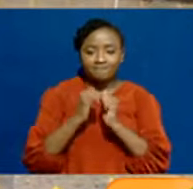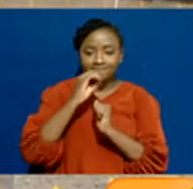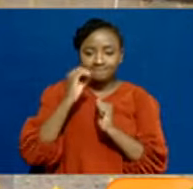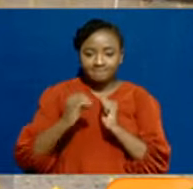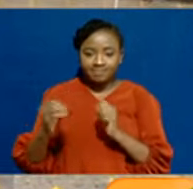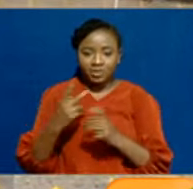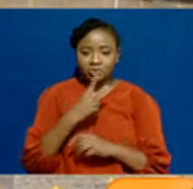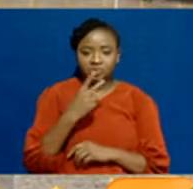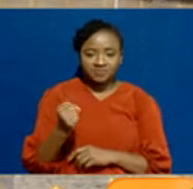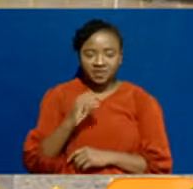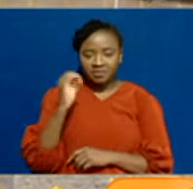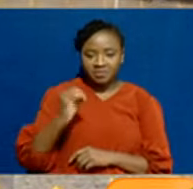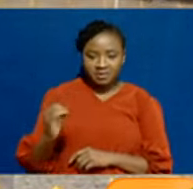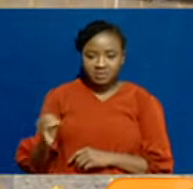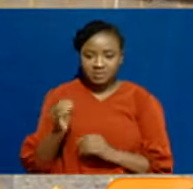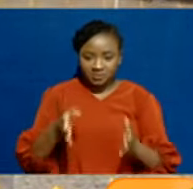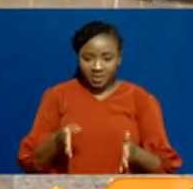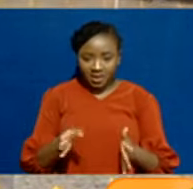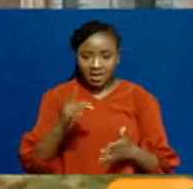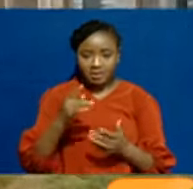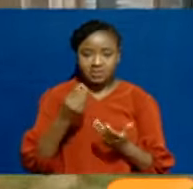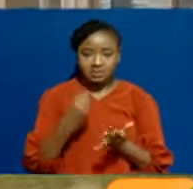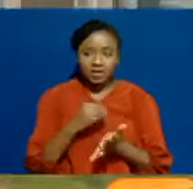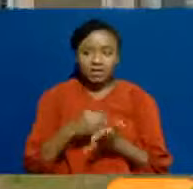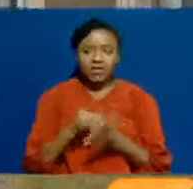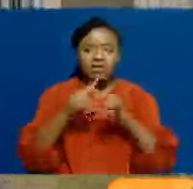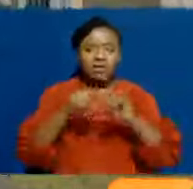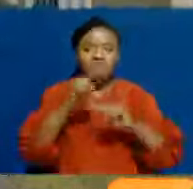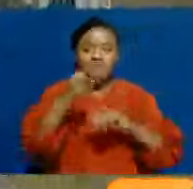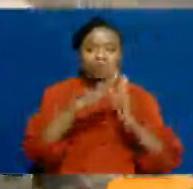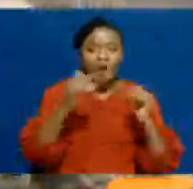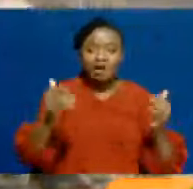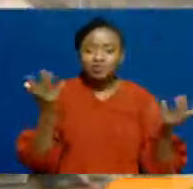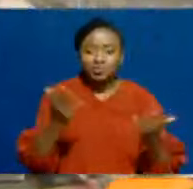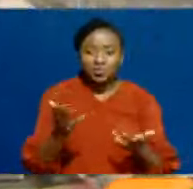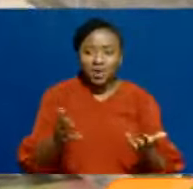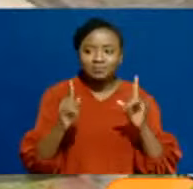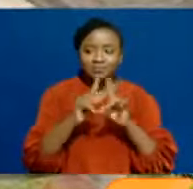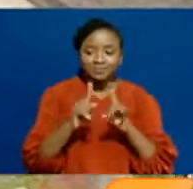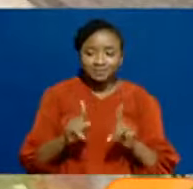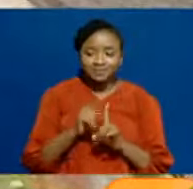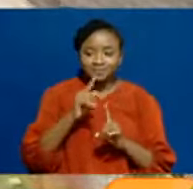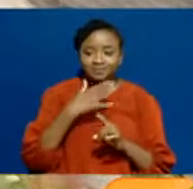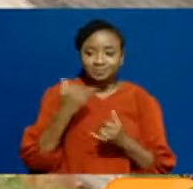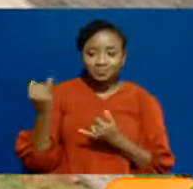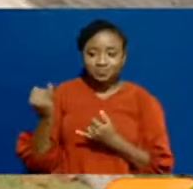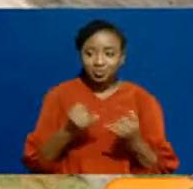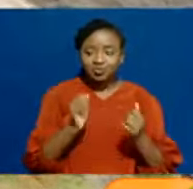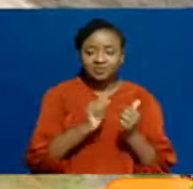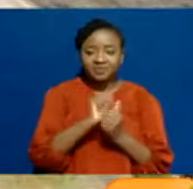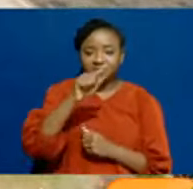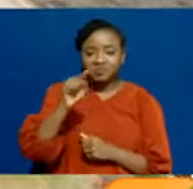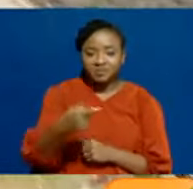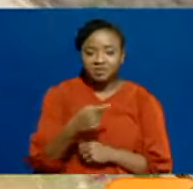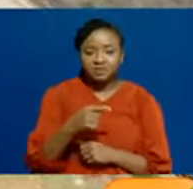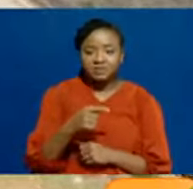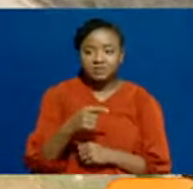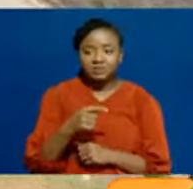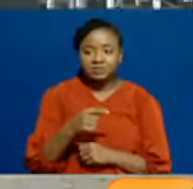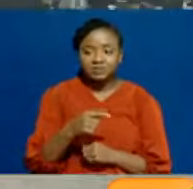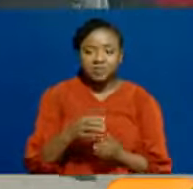and 25% of the current rates depending on the location of the houses, while it also introduces a 15,000 shillings tenant